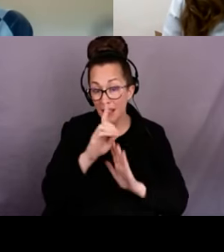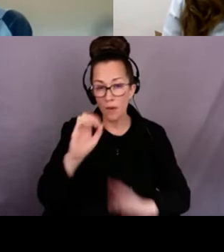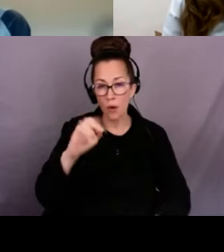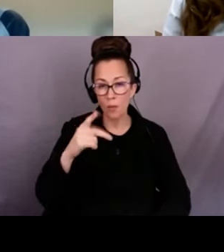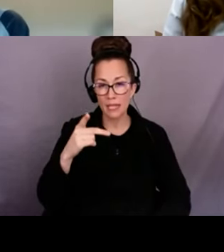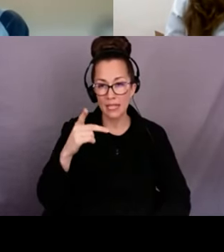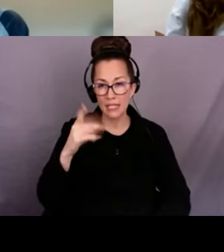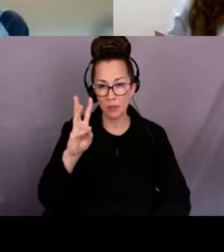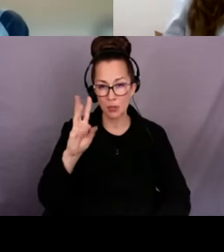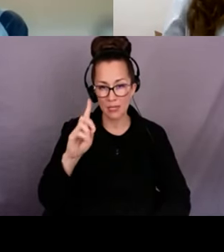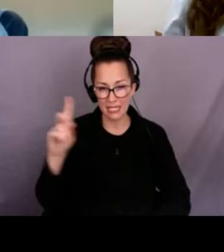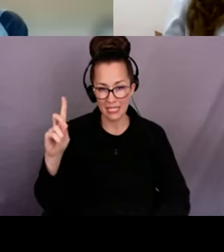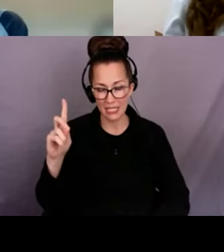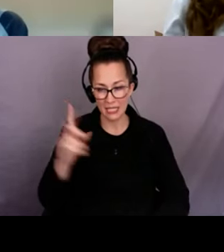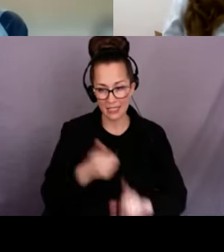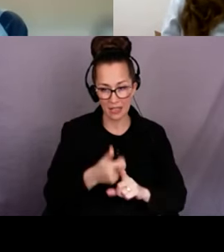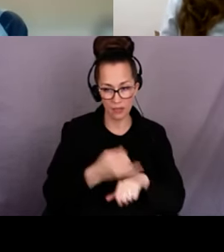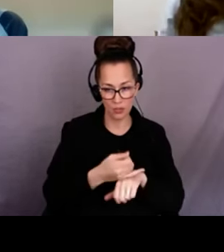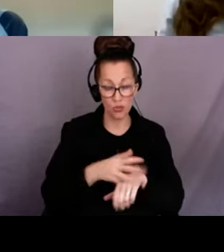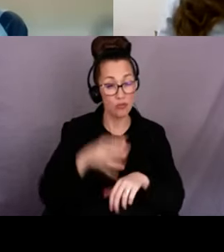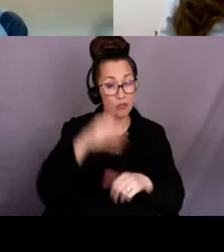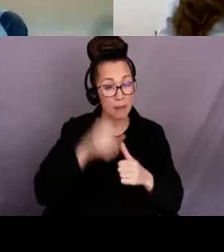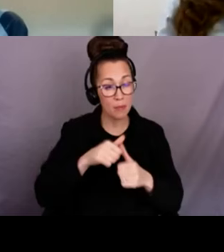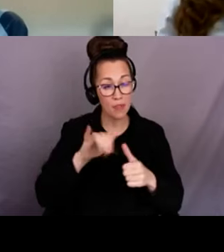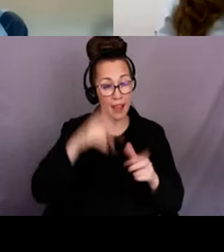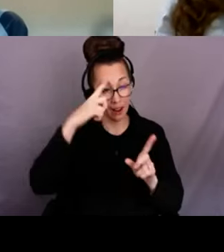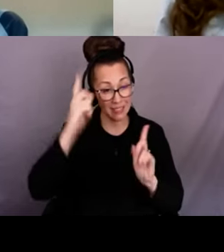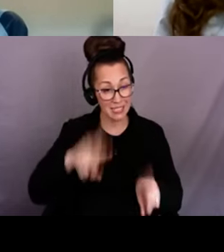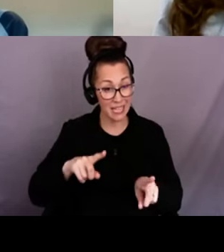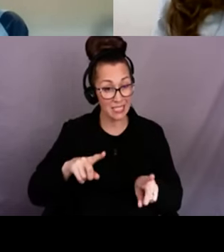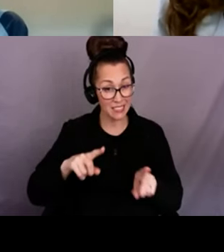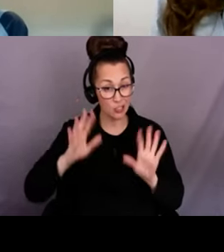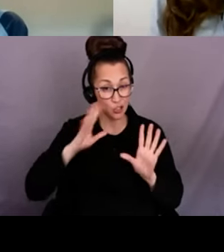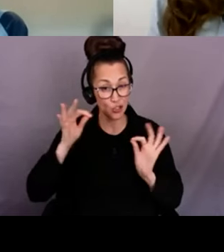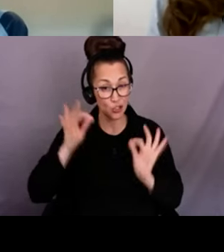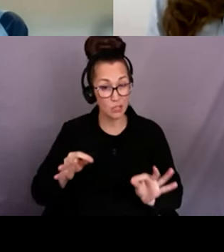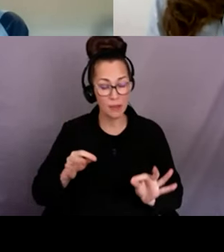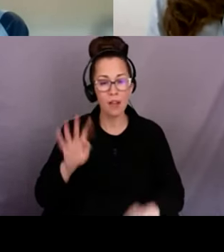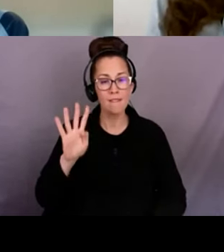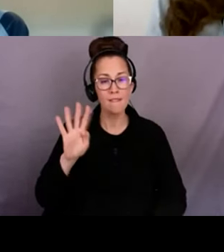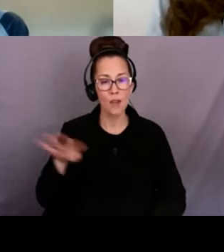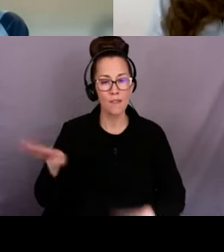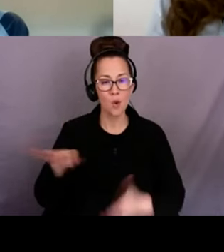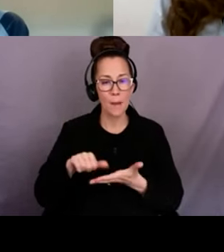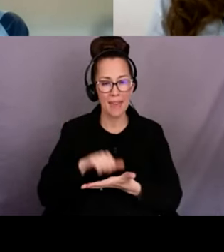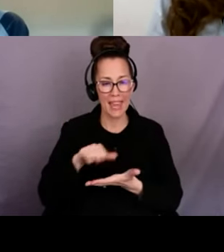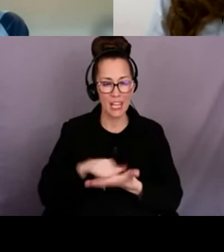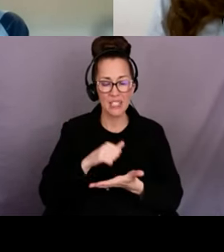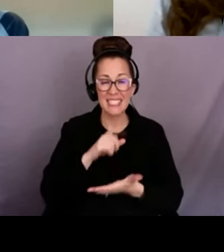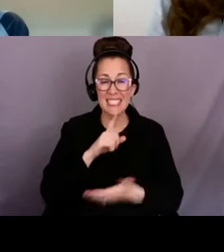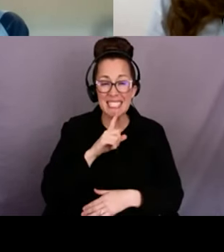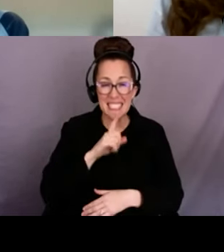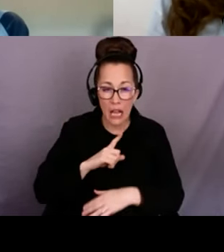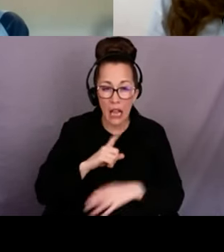as an institution. Because remember, the consent judgment in the Willowbrook case was a 44-page single-spaced